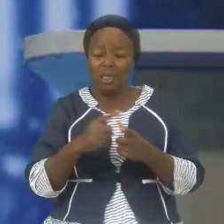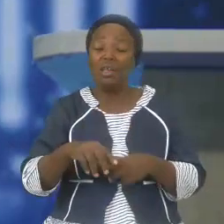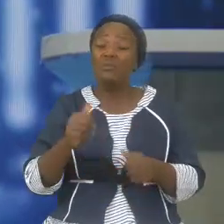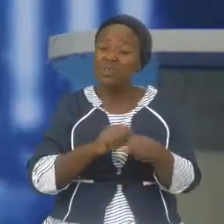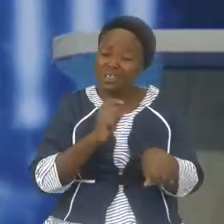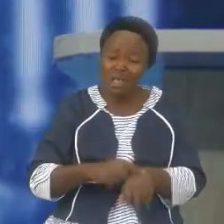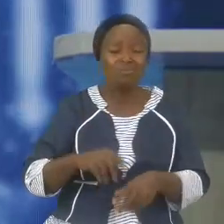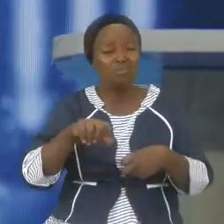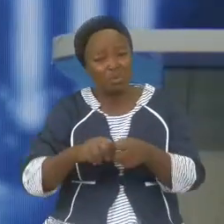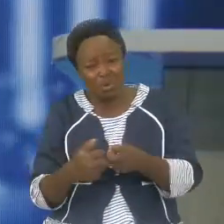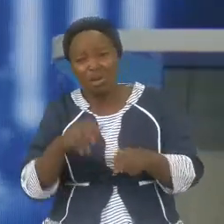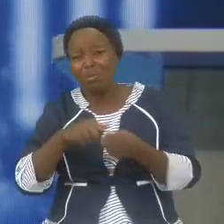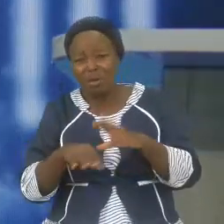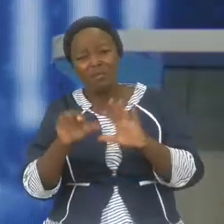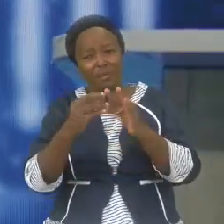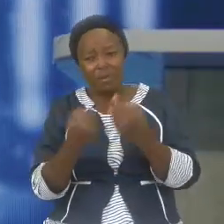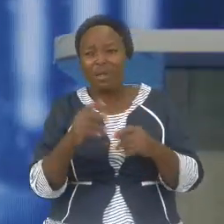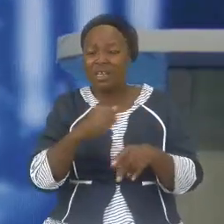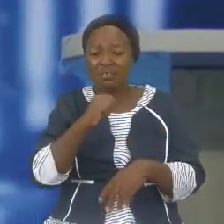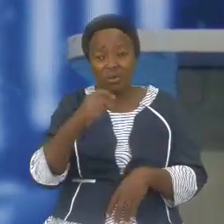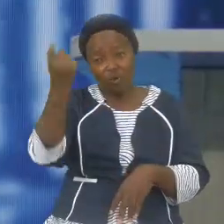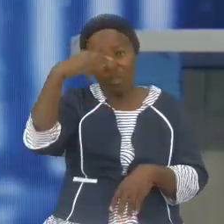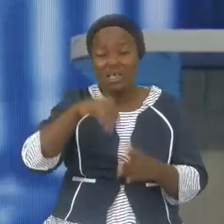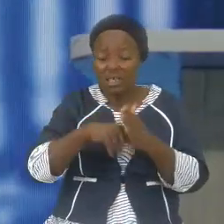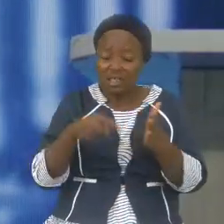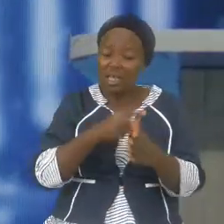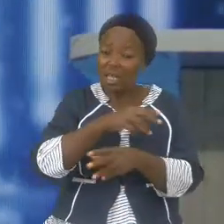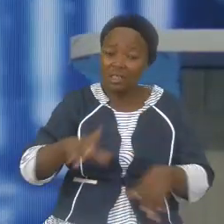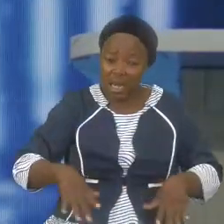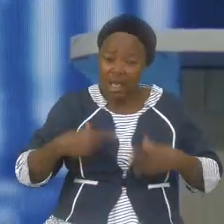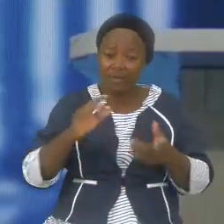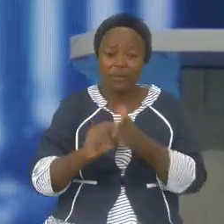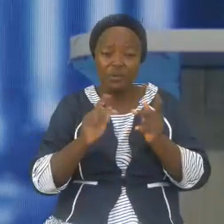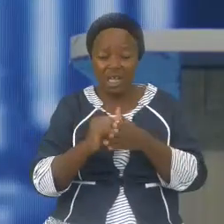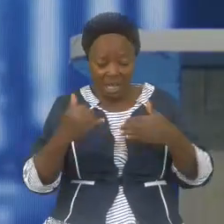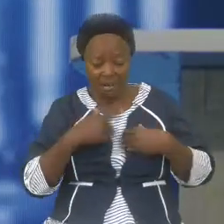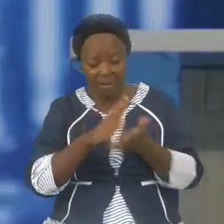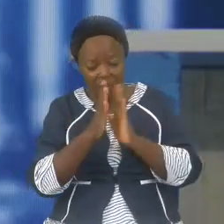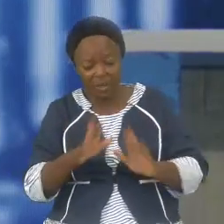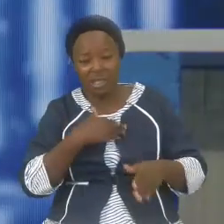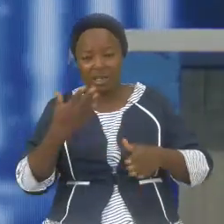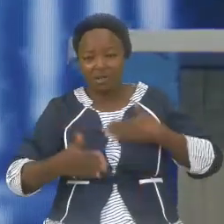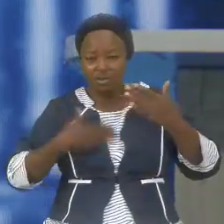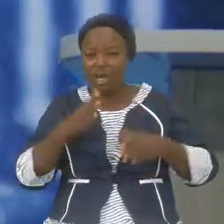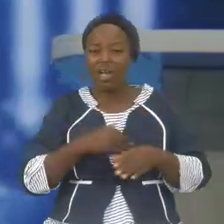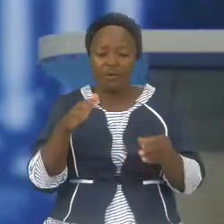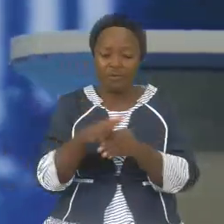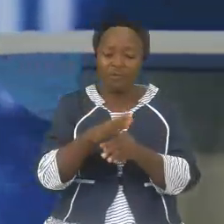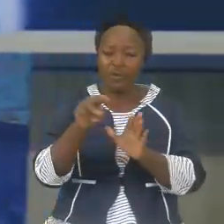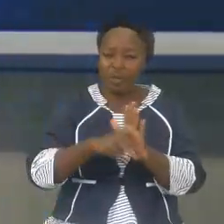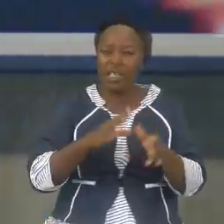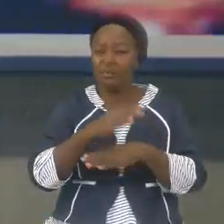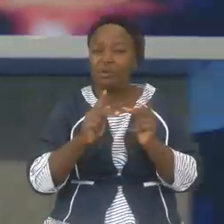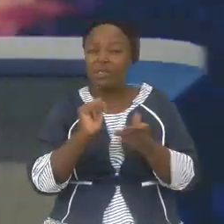not wise. In this life, the people that have the peace and the joy and the fulfillment, and the people